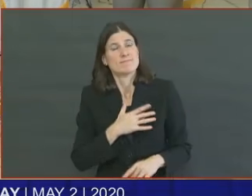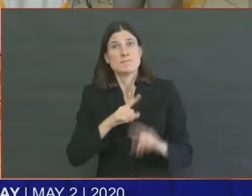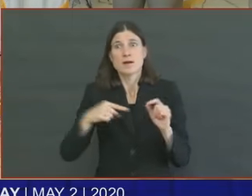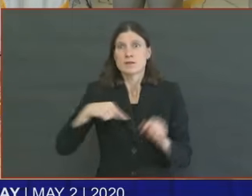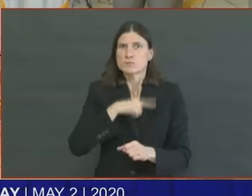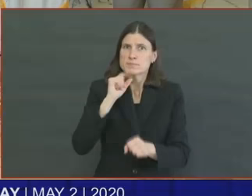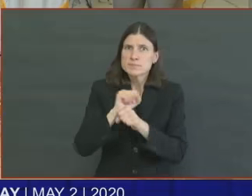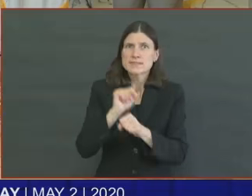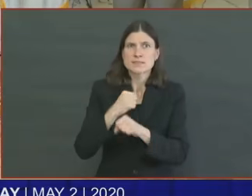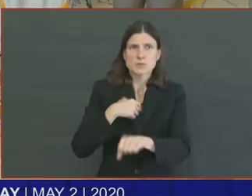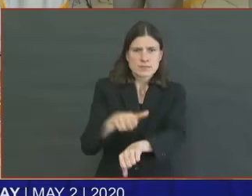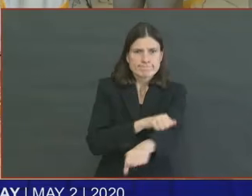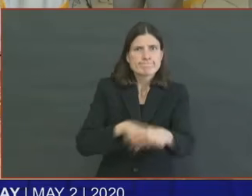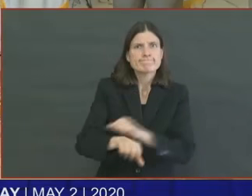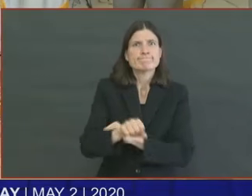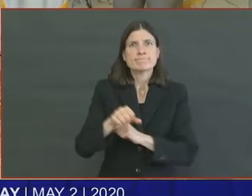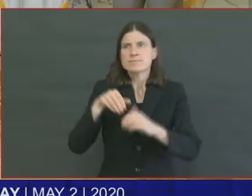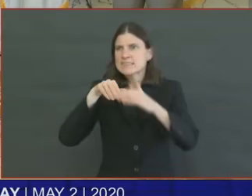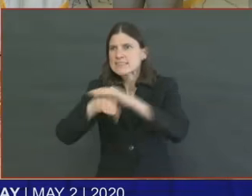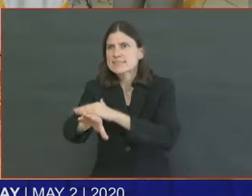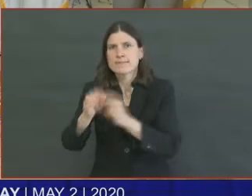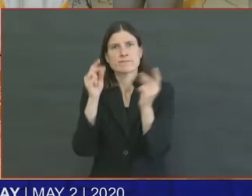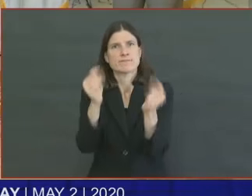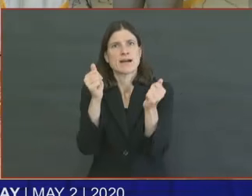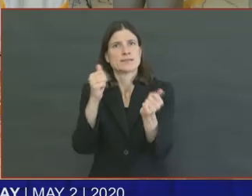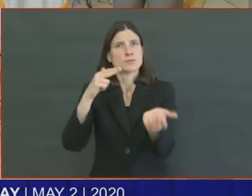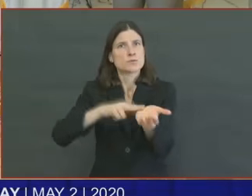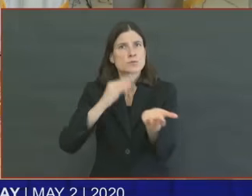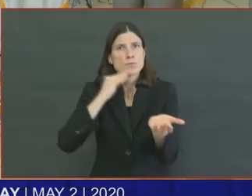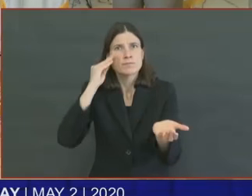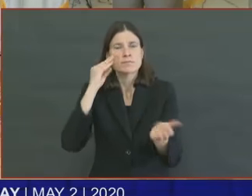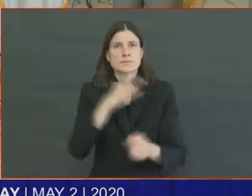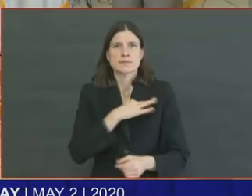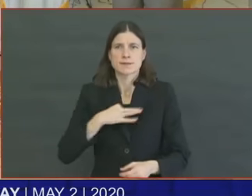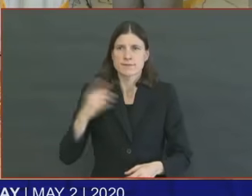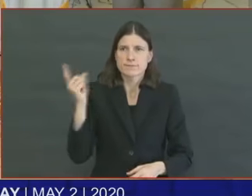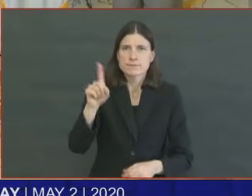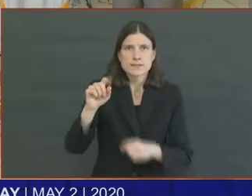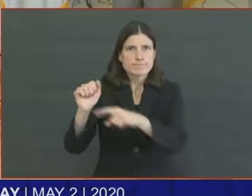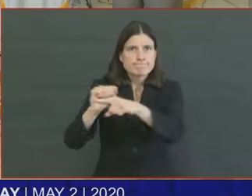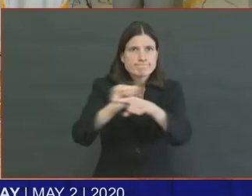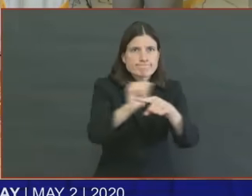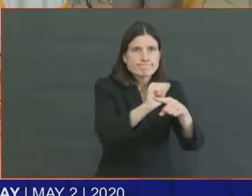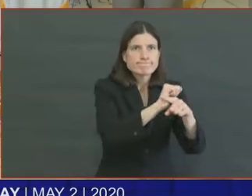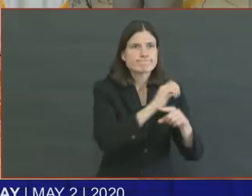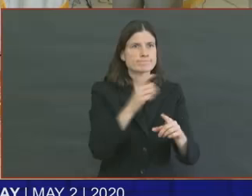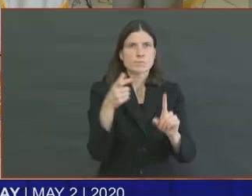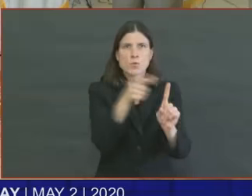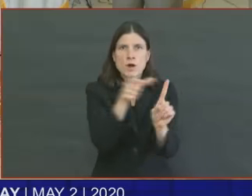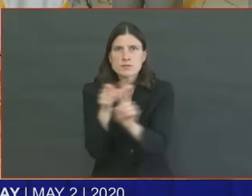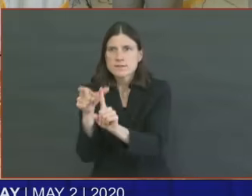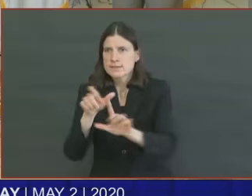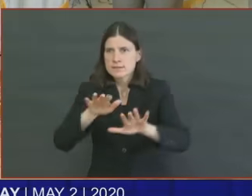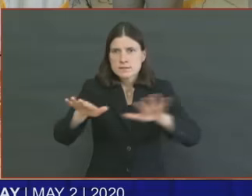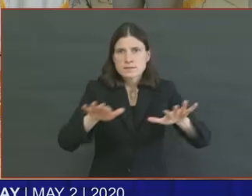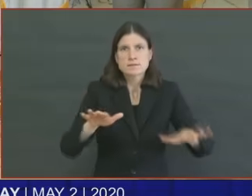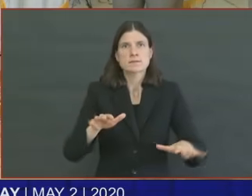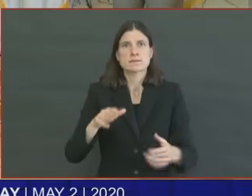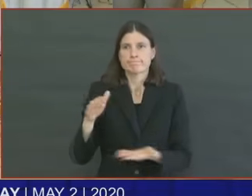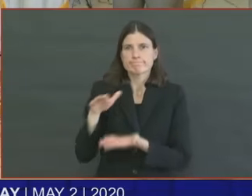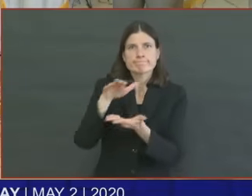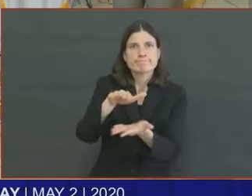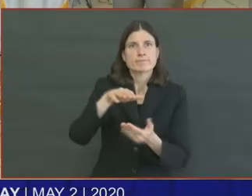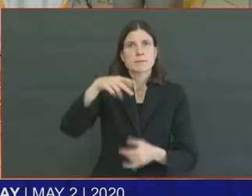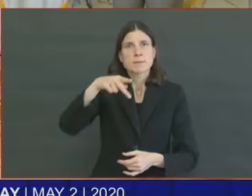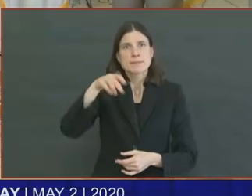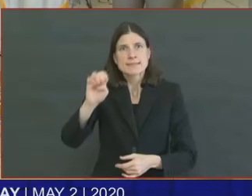every resident and every staff member. We quarantined the people immediately. We had ingress